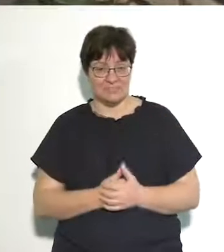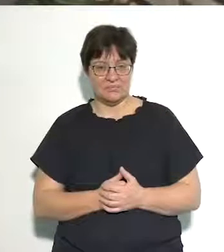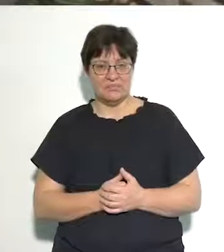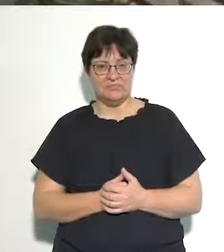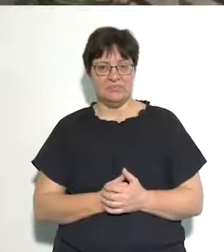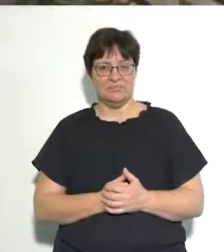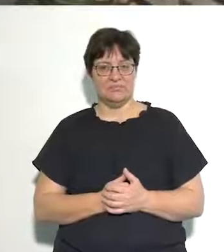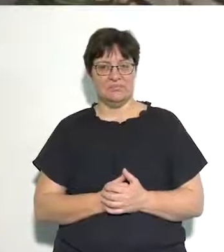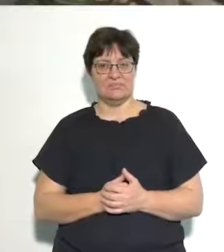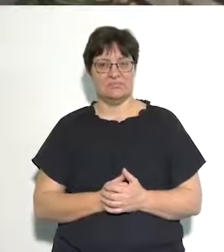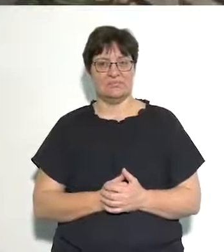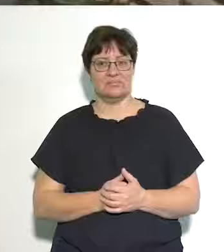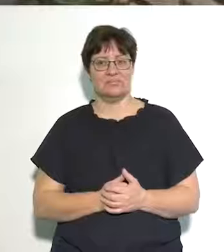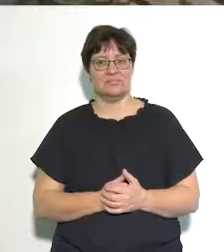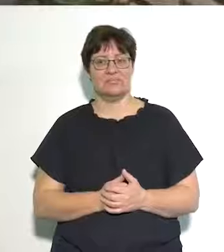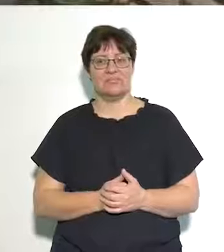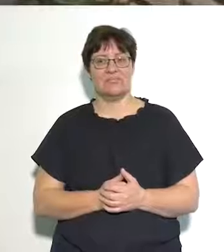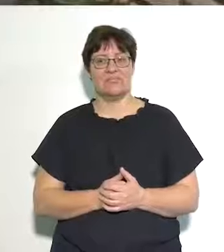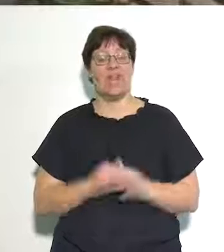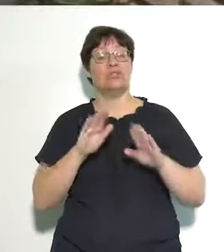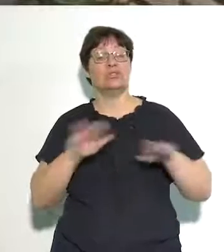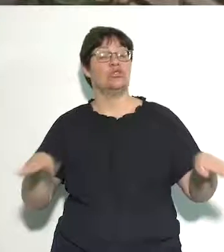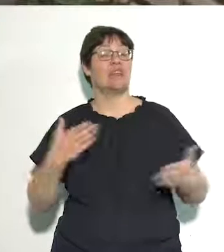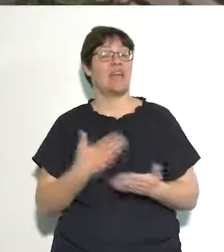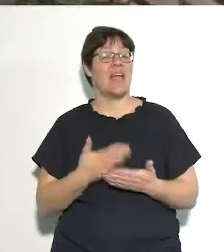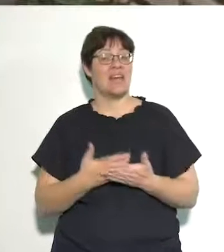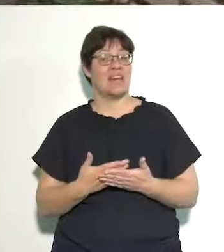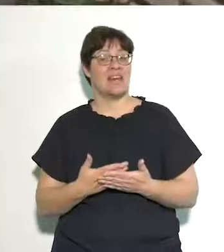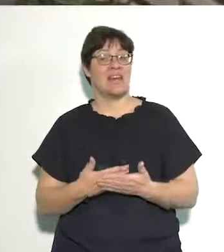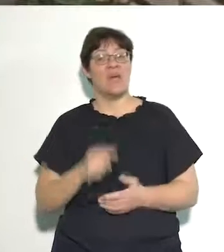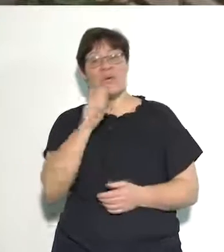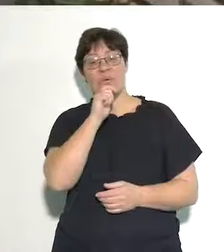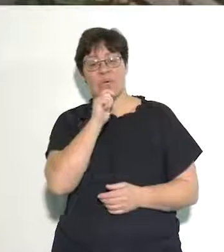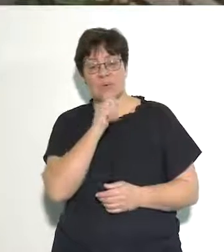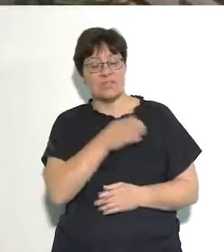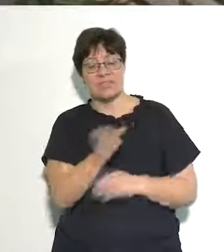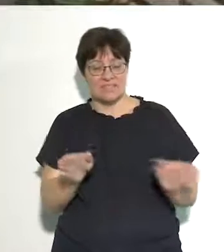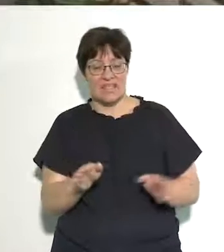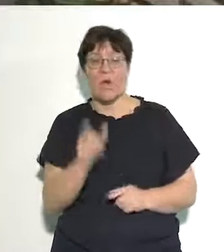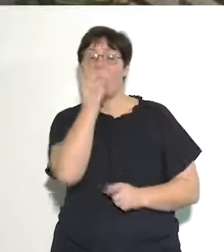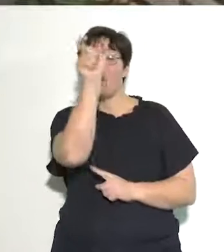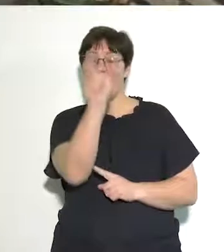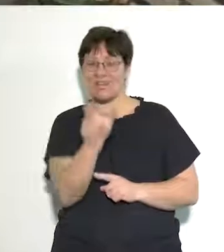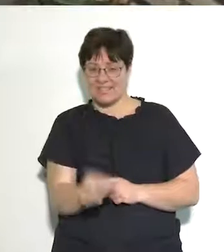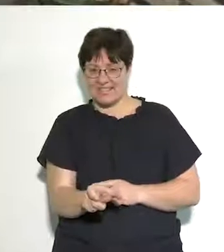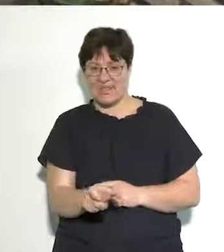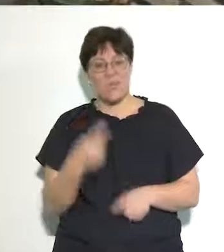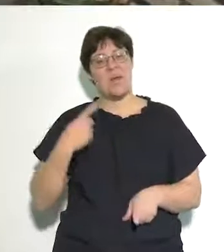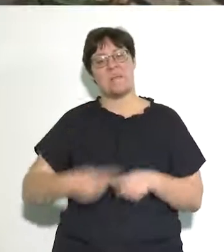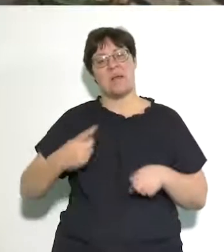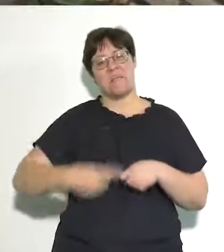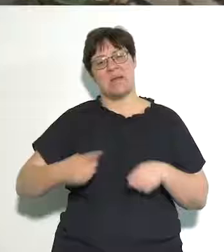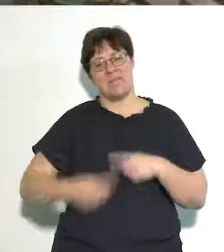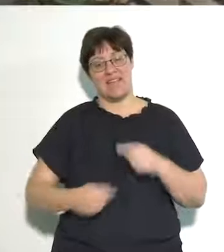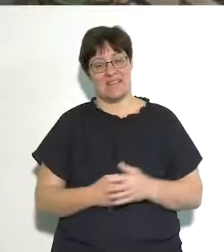grid, and children are able to use their directionality vocab when they